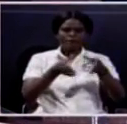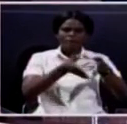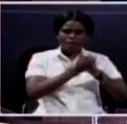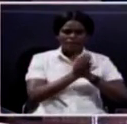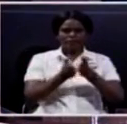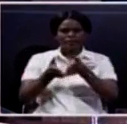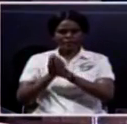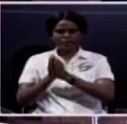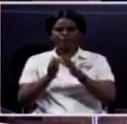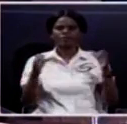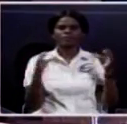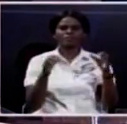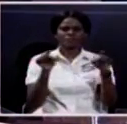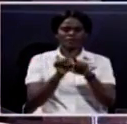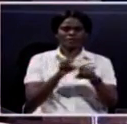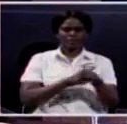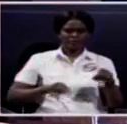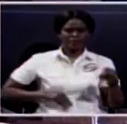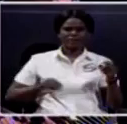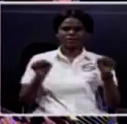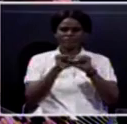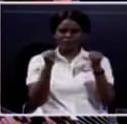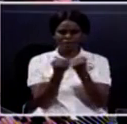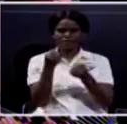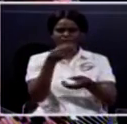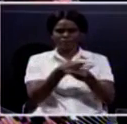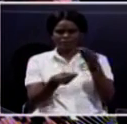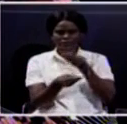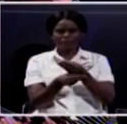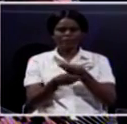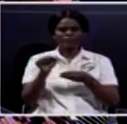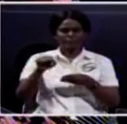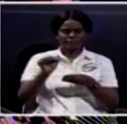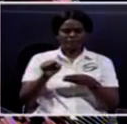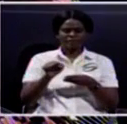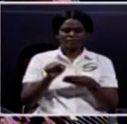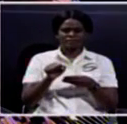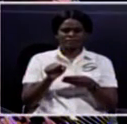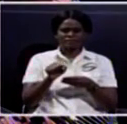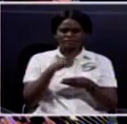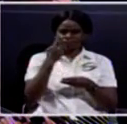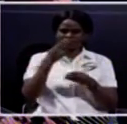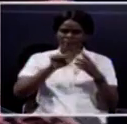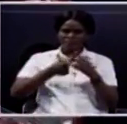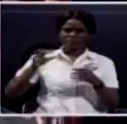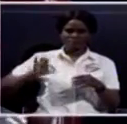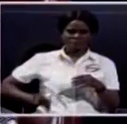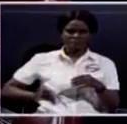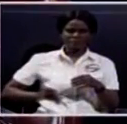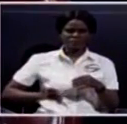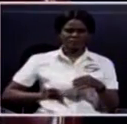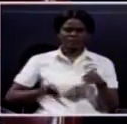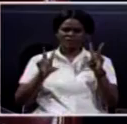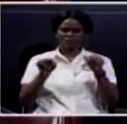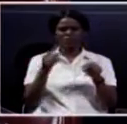the community and members of society to contribute. Yes, and who has cut the user fees? No one has stopped